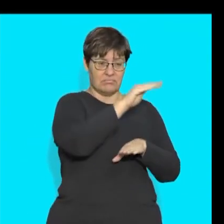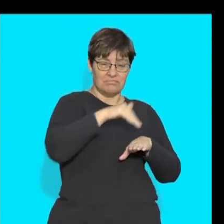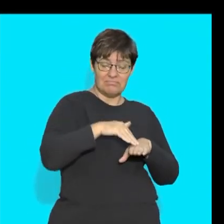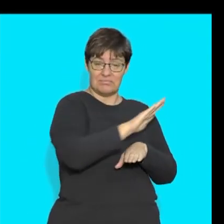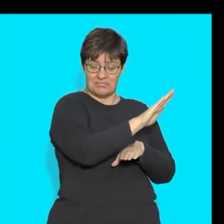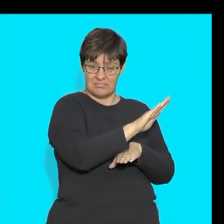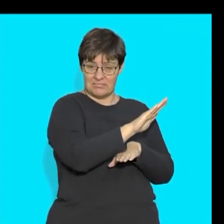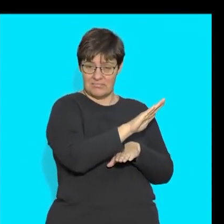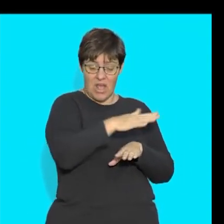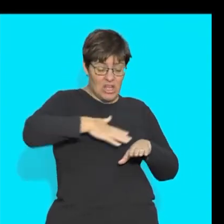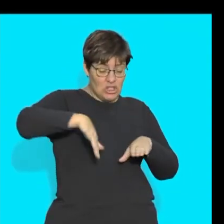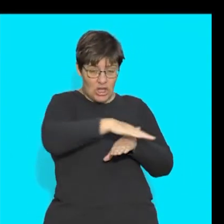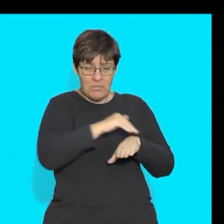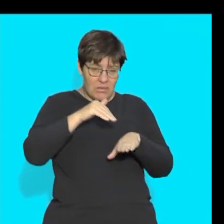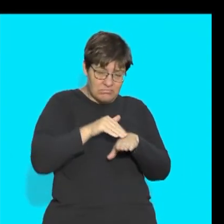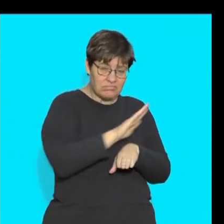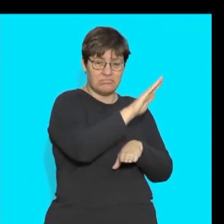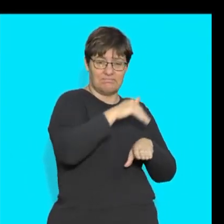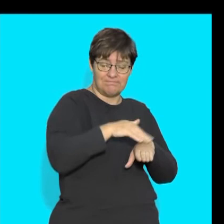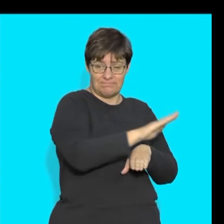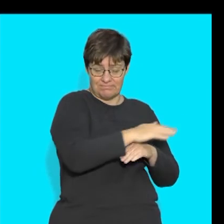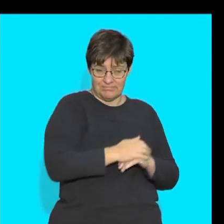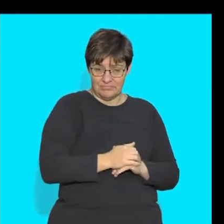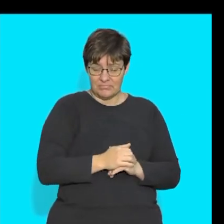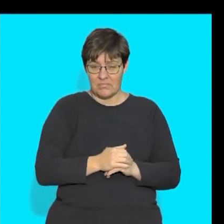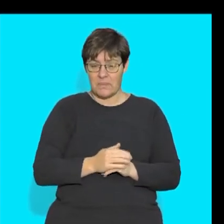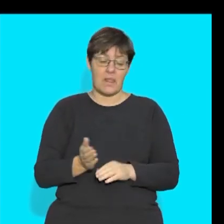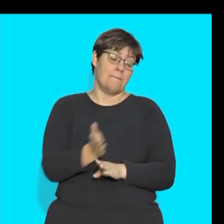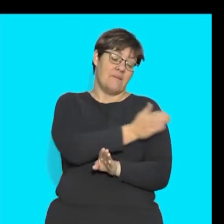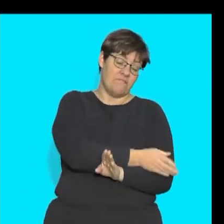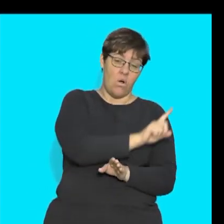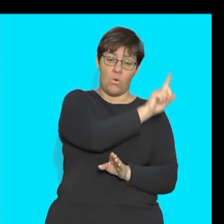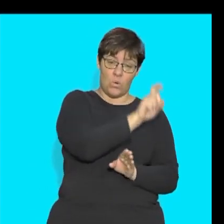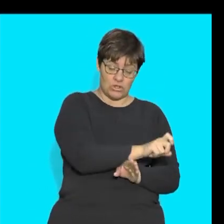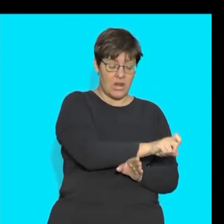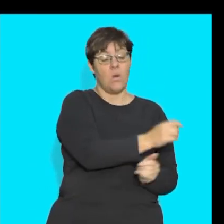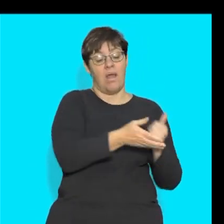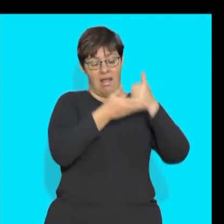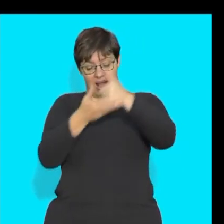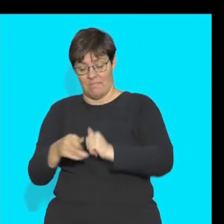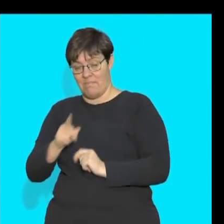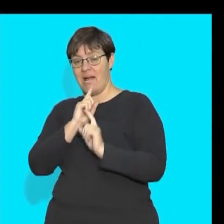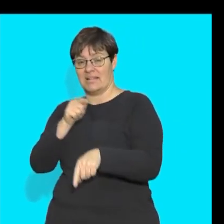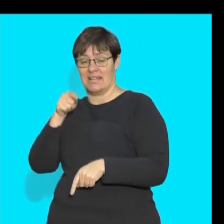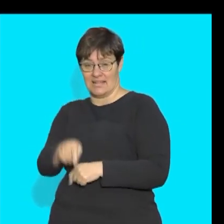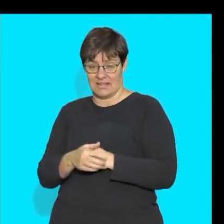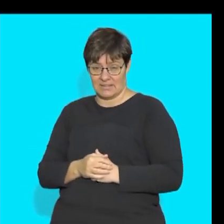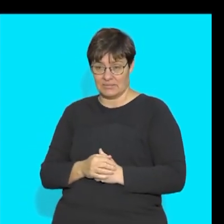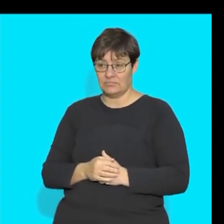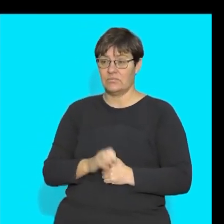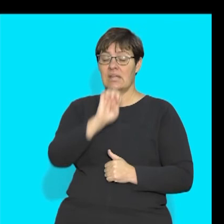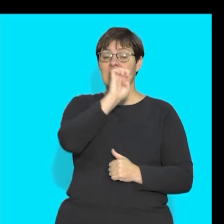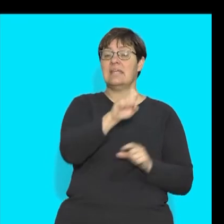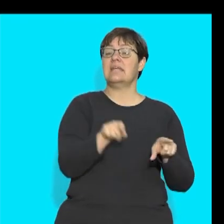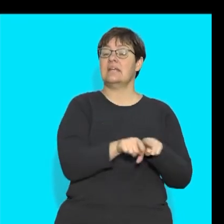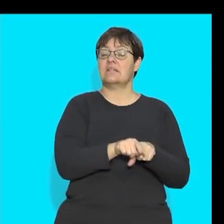of the potassium under these circumstances. You calculated the last question to help here. So we